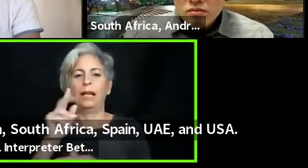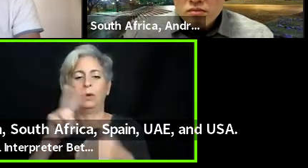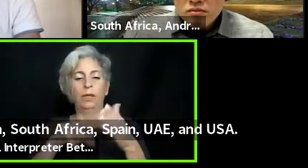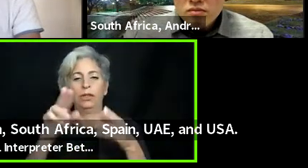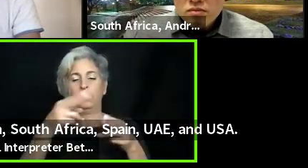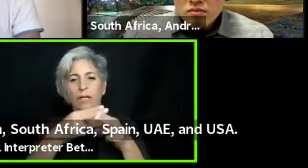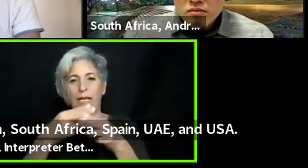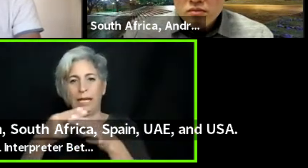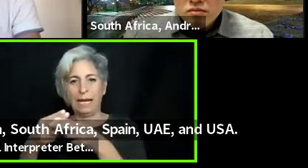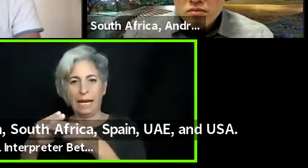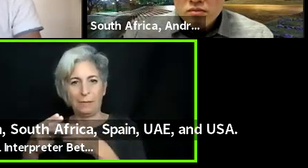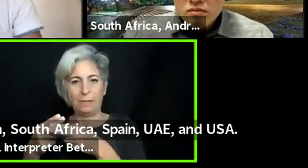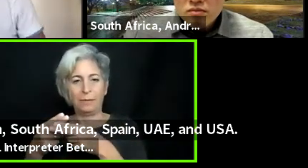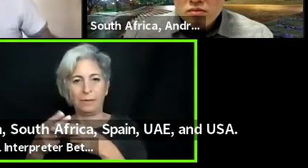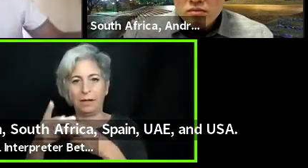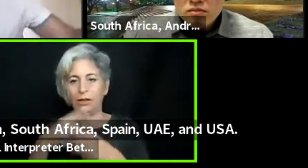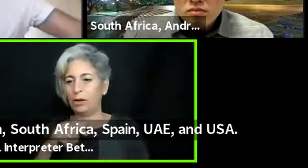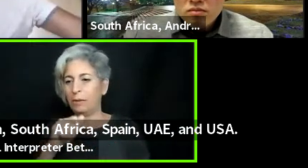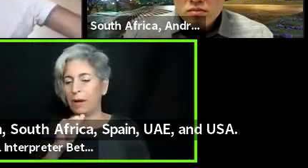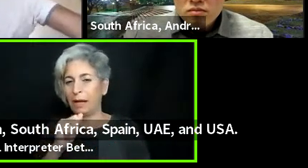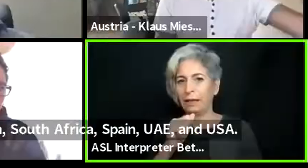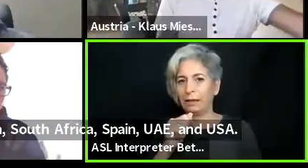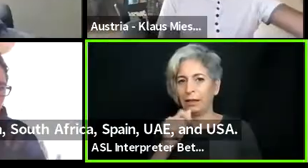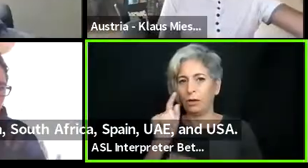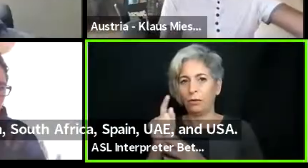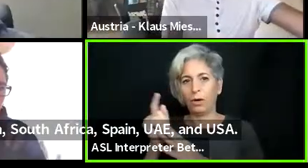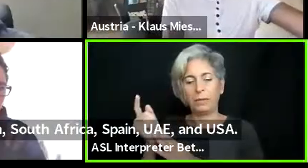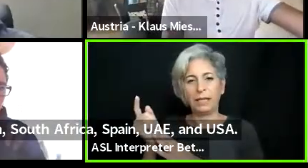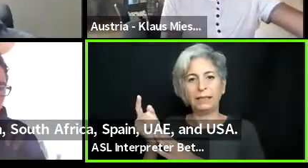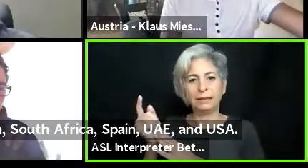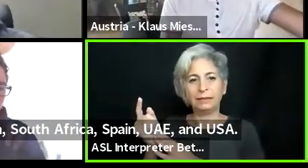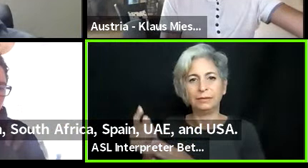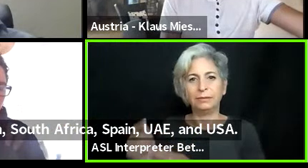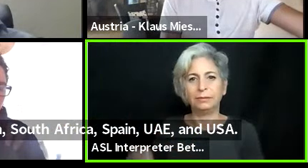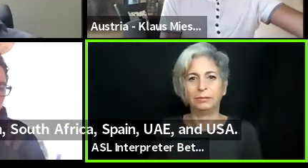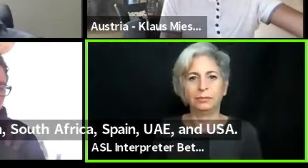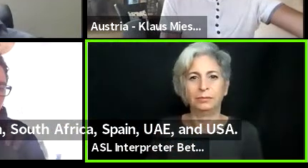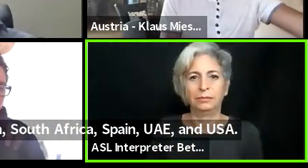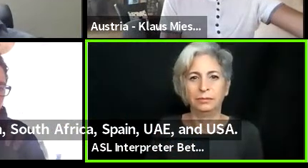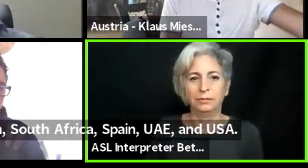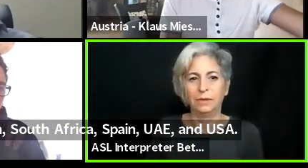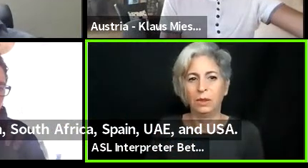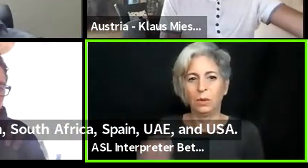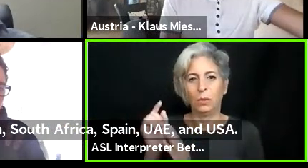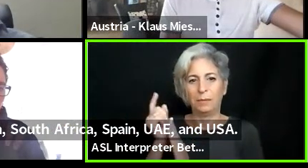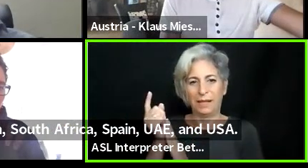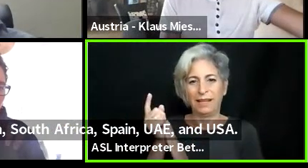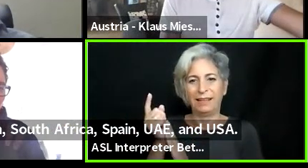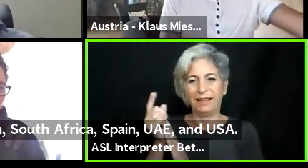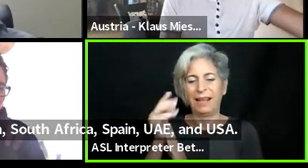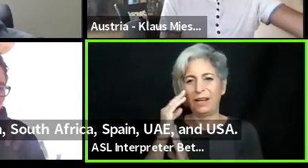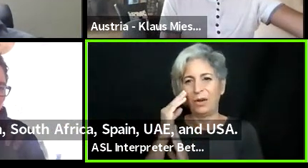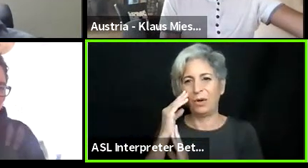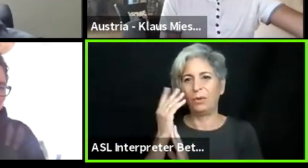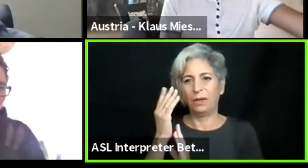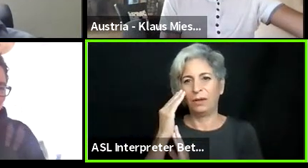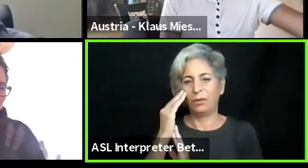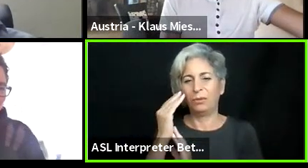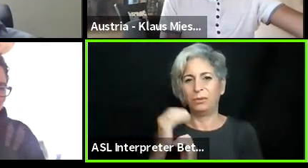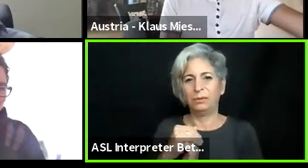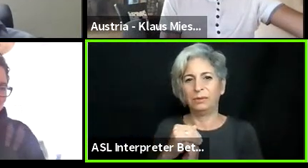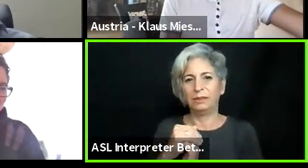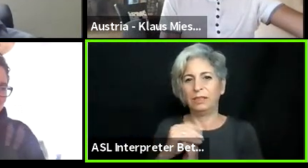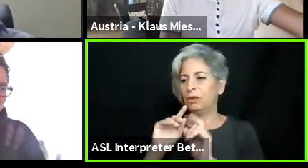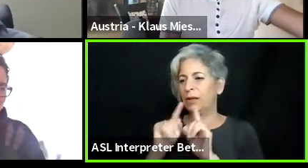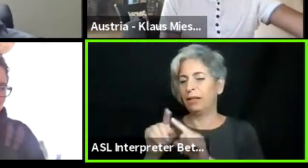name, I'm just under your mic. You have 1 minute. Oh, 1 minute. I know. To answer